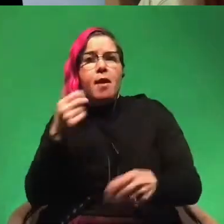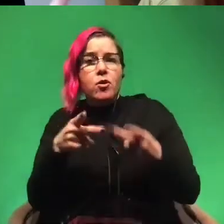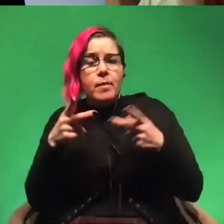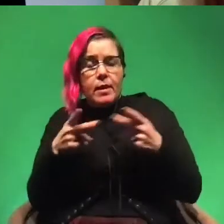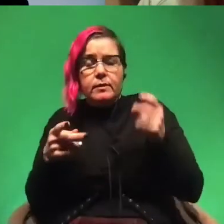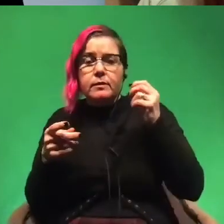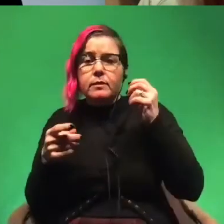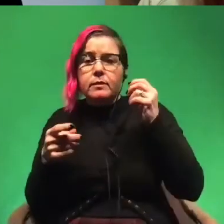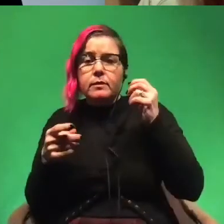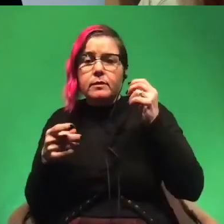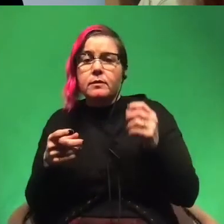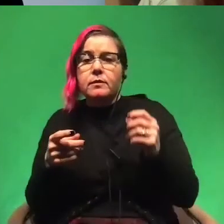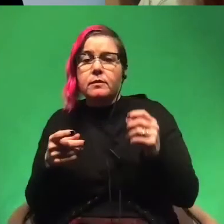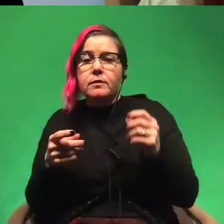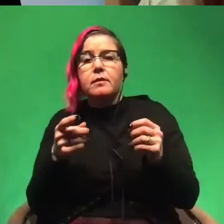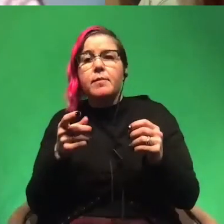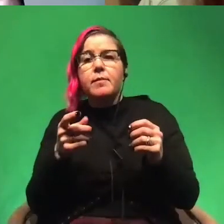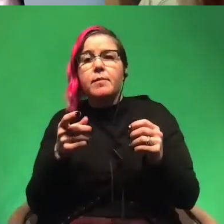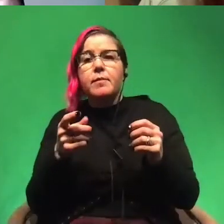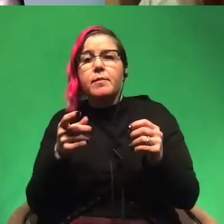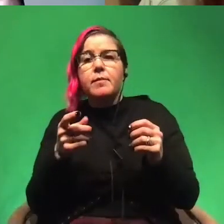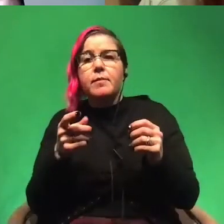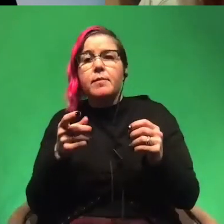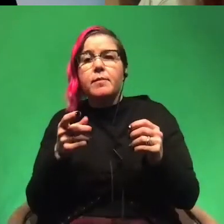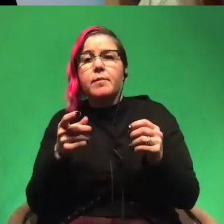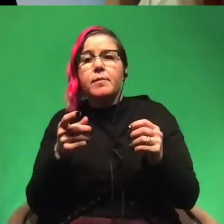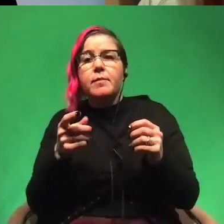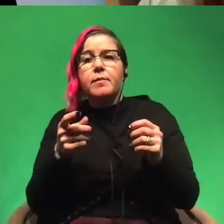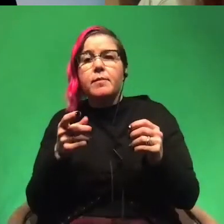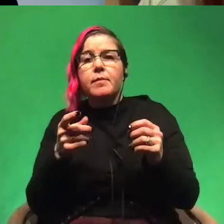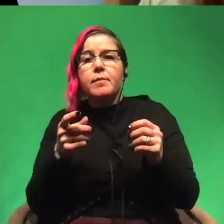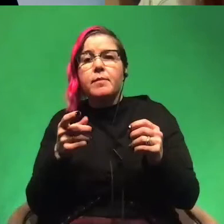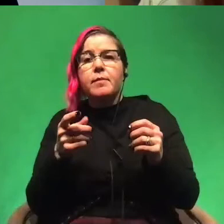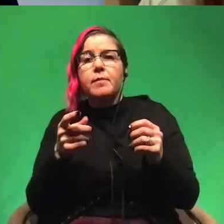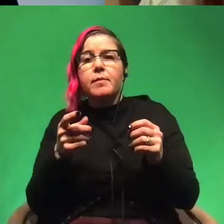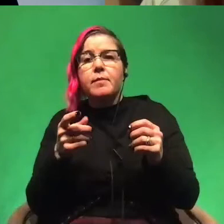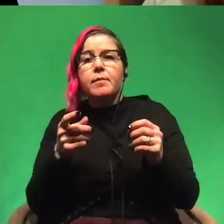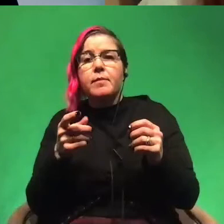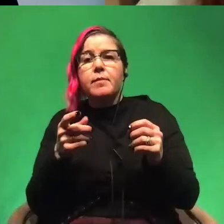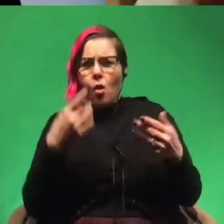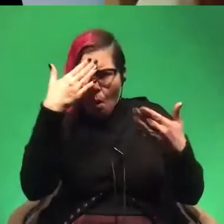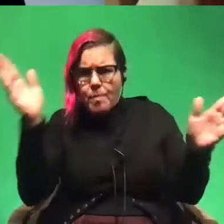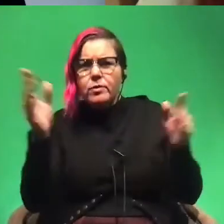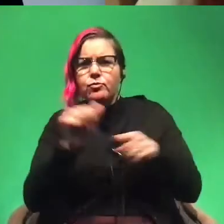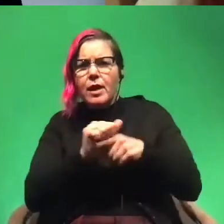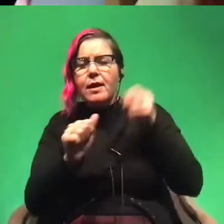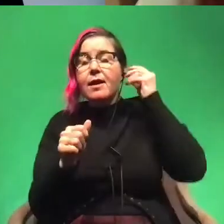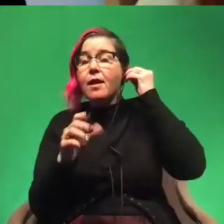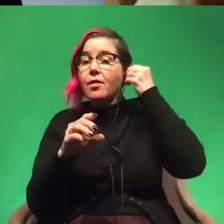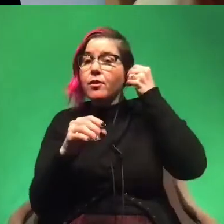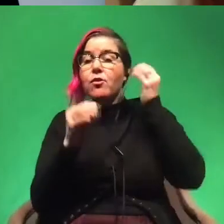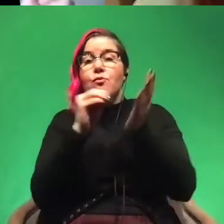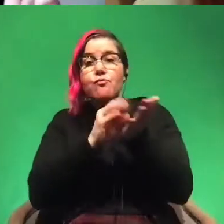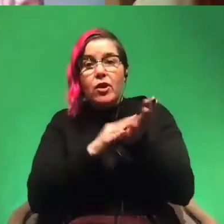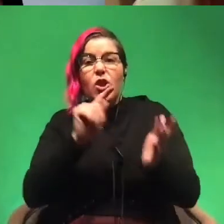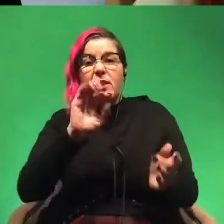realistically, they're not working alone. They're not saying they're the only experts. They're open to training, and their records are transparent, whether